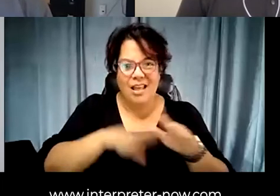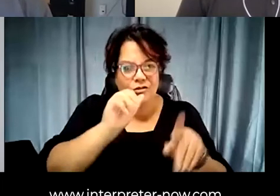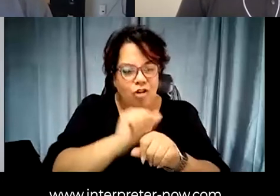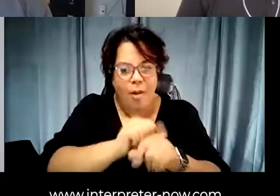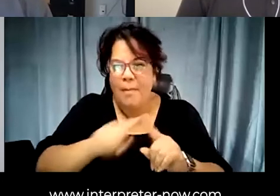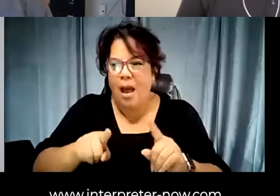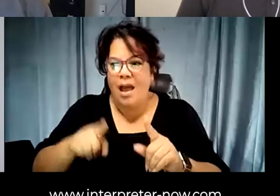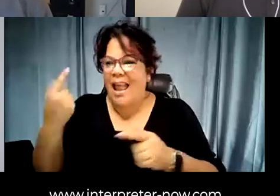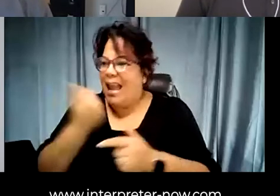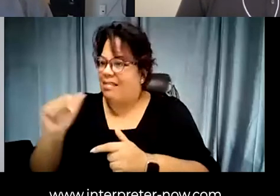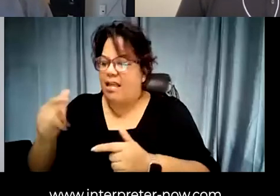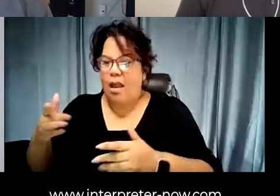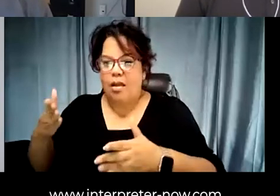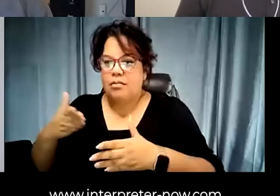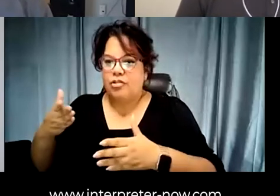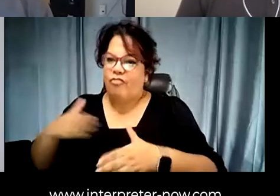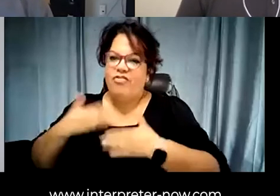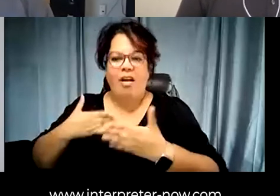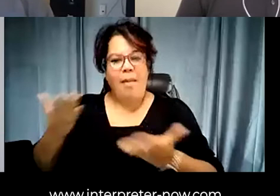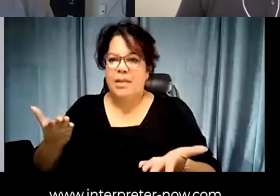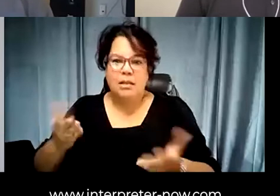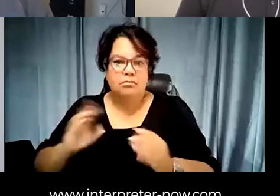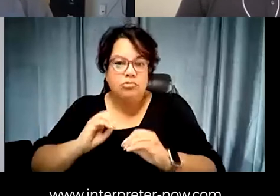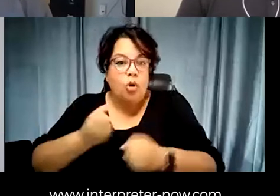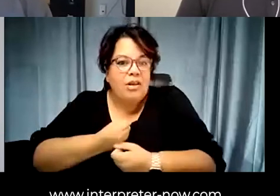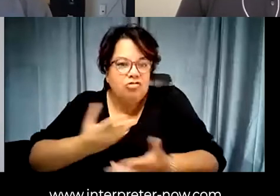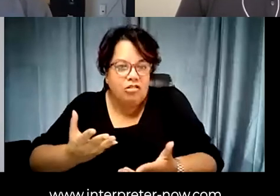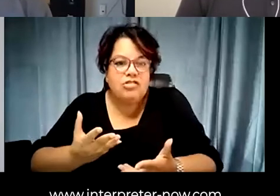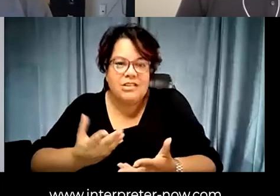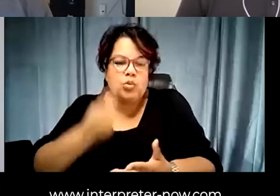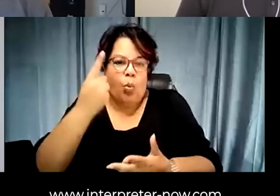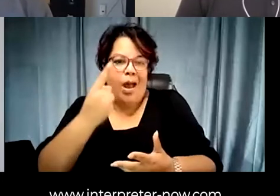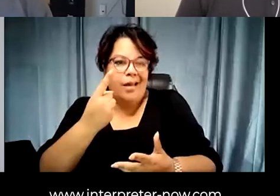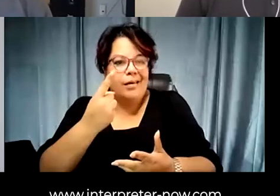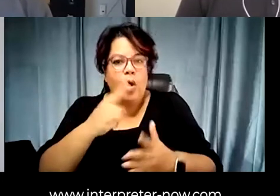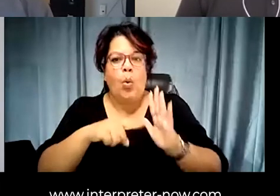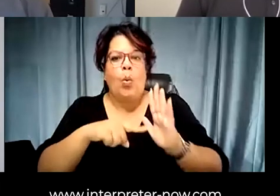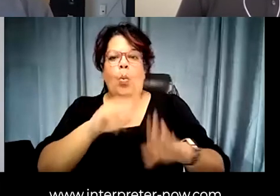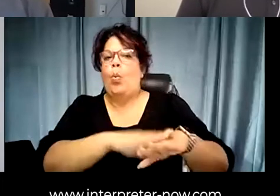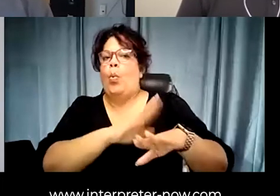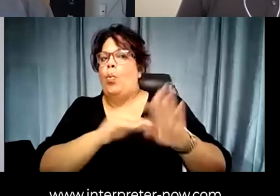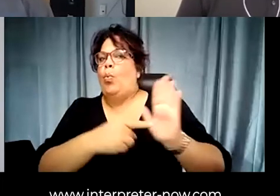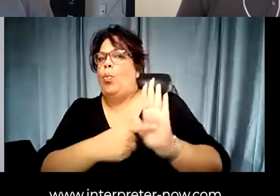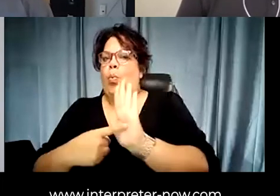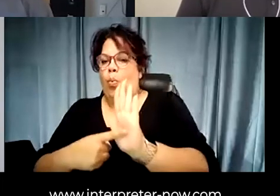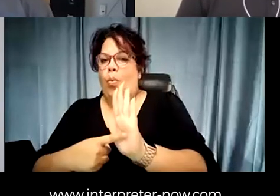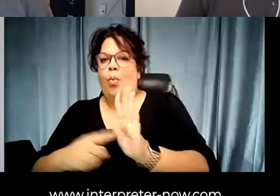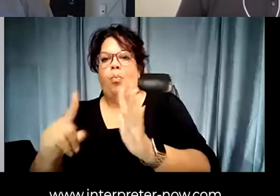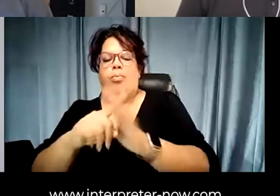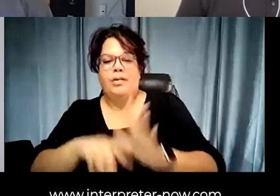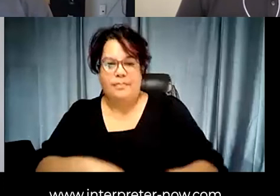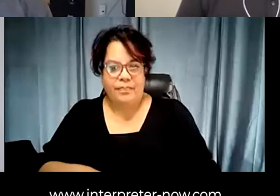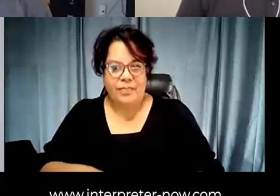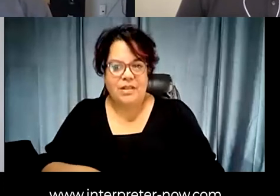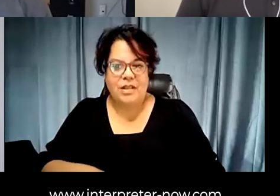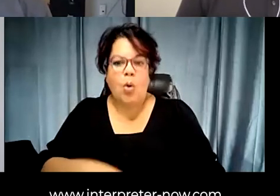So exhaustion is a very common early warning flag that something is awry. The next stage that I always like to